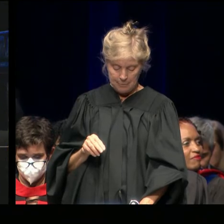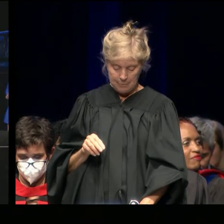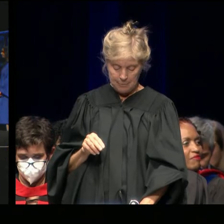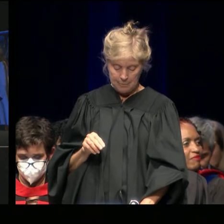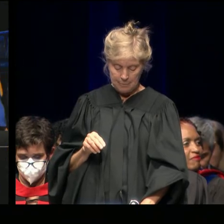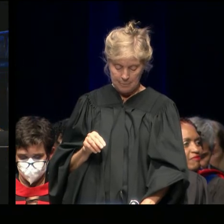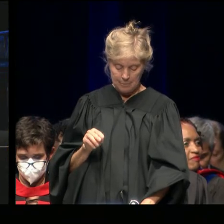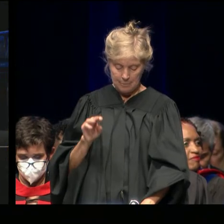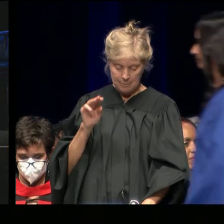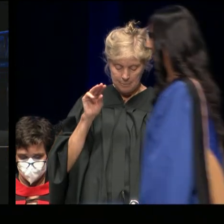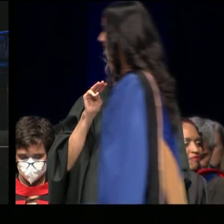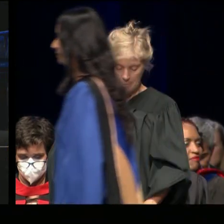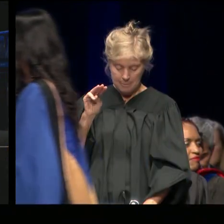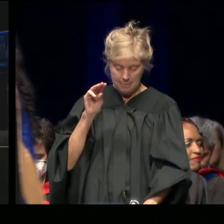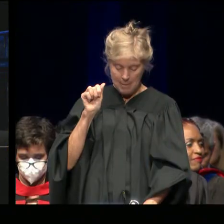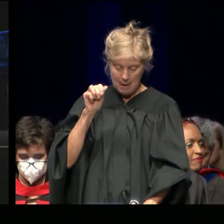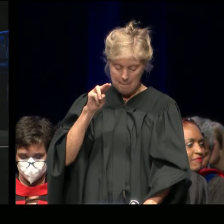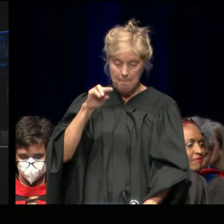Manjot Chima.